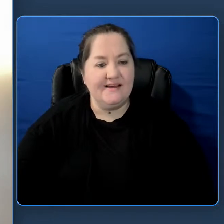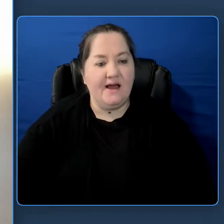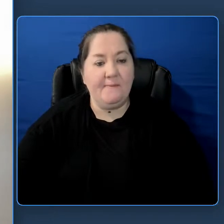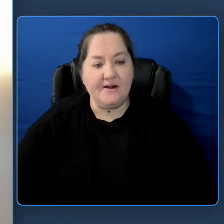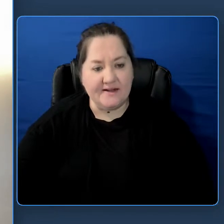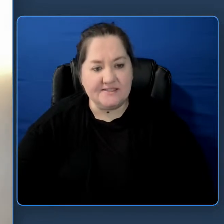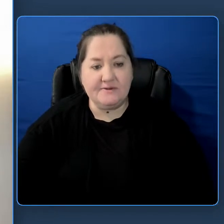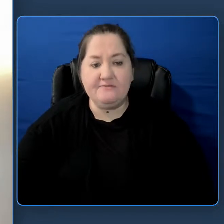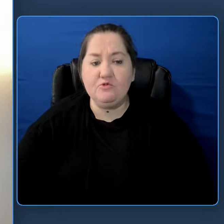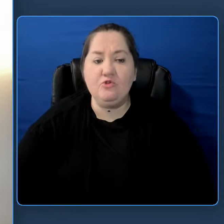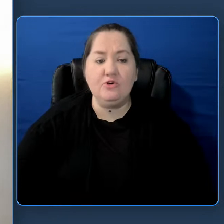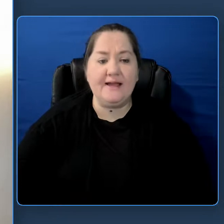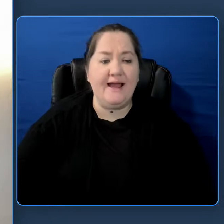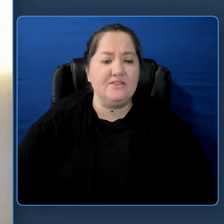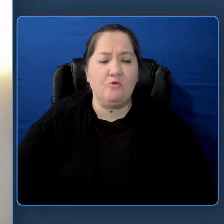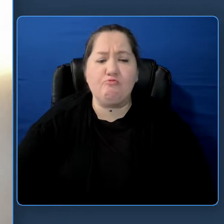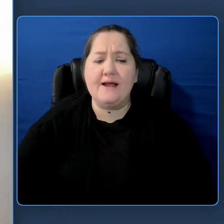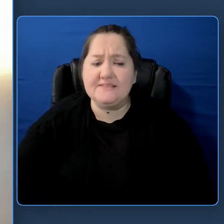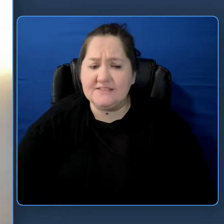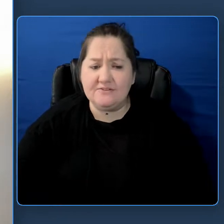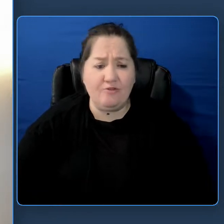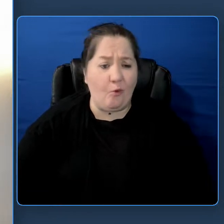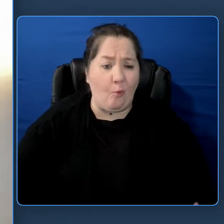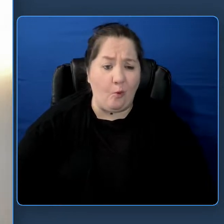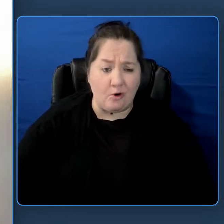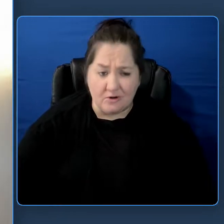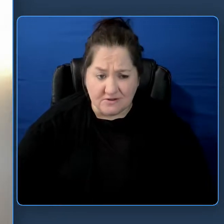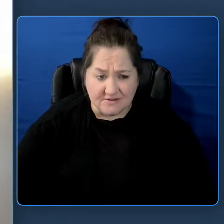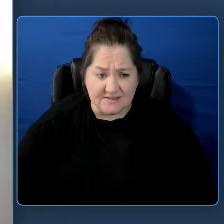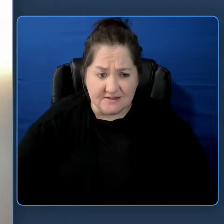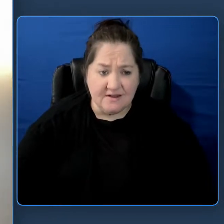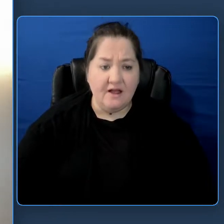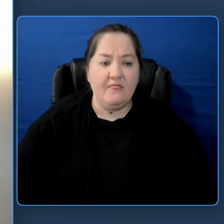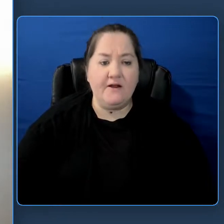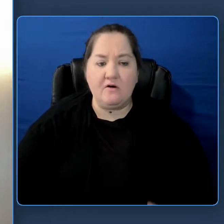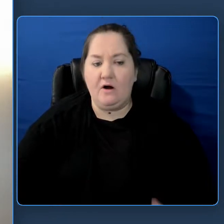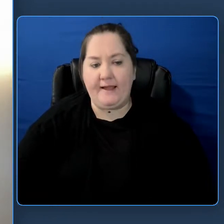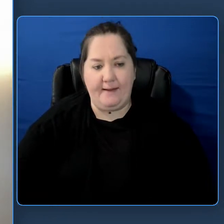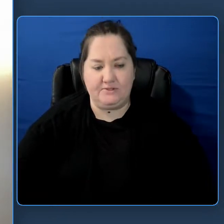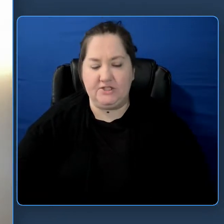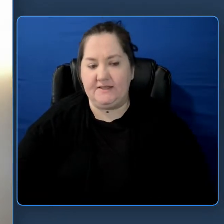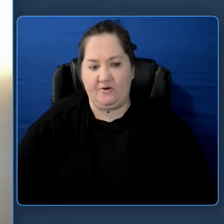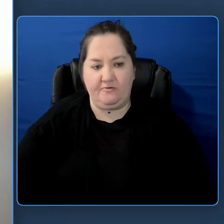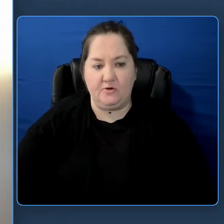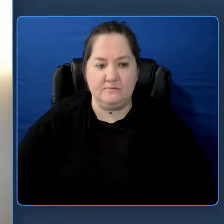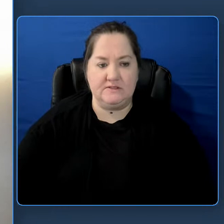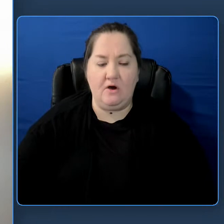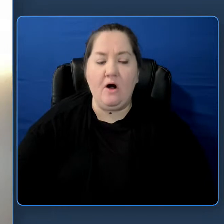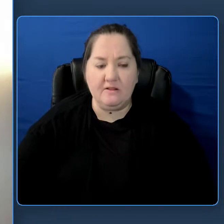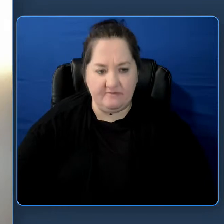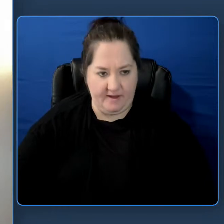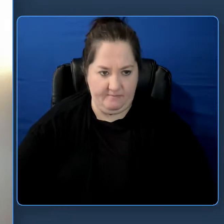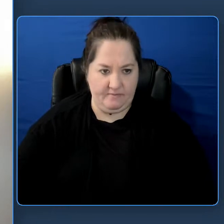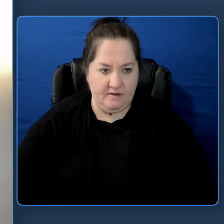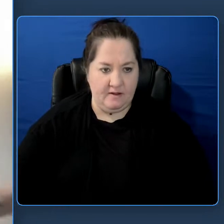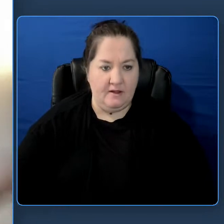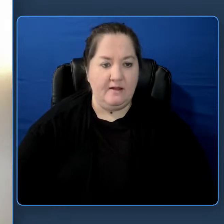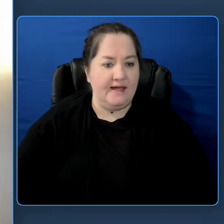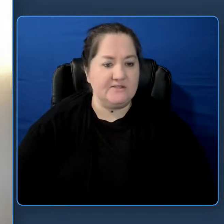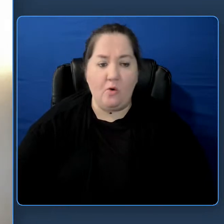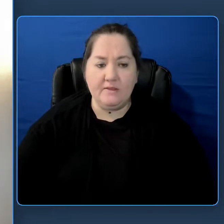So Americans, but if you look at the rest of the world, they're all captioning their films, all of